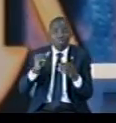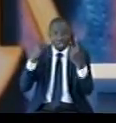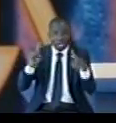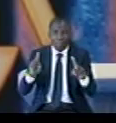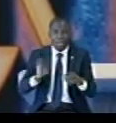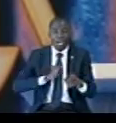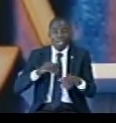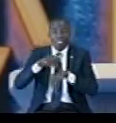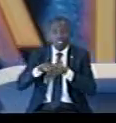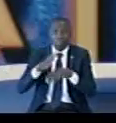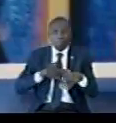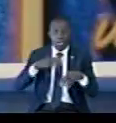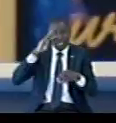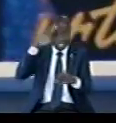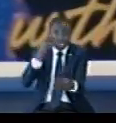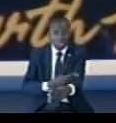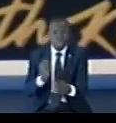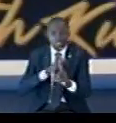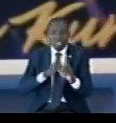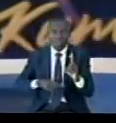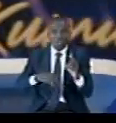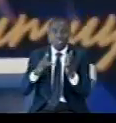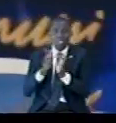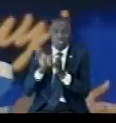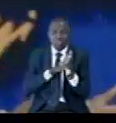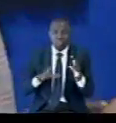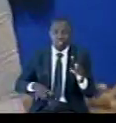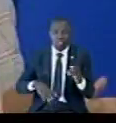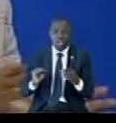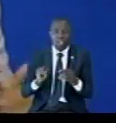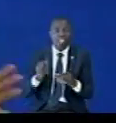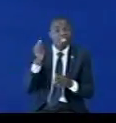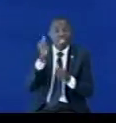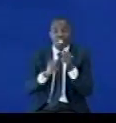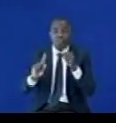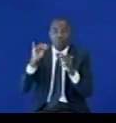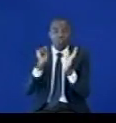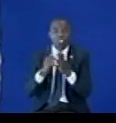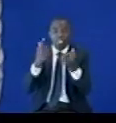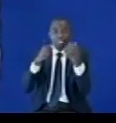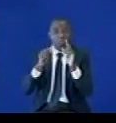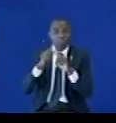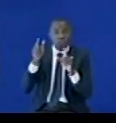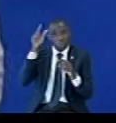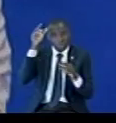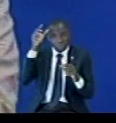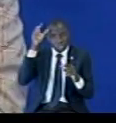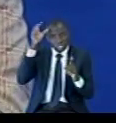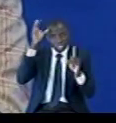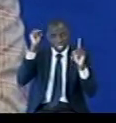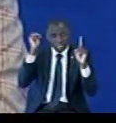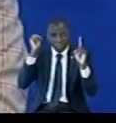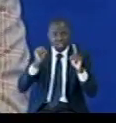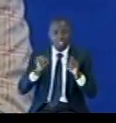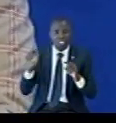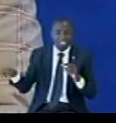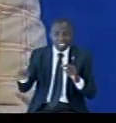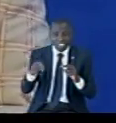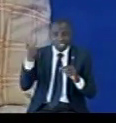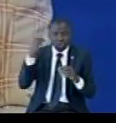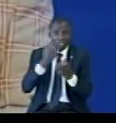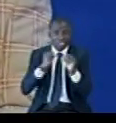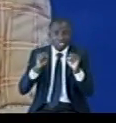my son, the Lord Jesus Christ, and everyone that came to him, they were saved. They